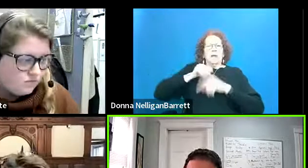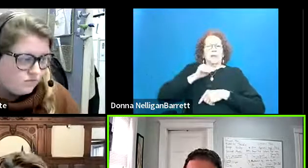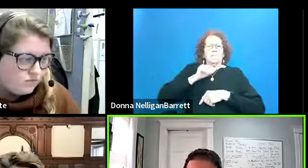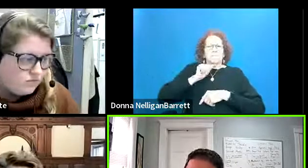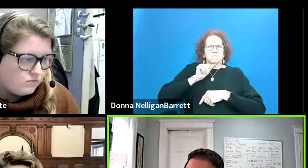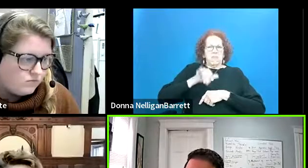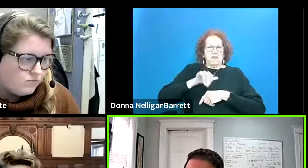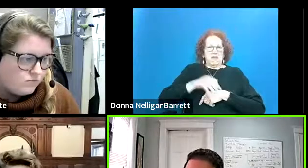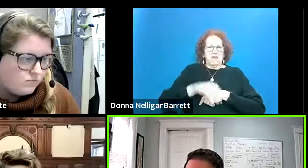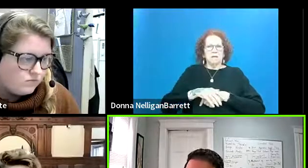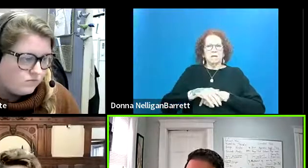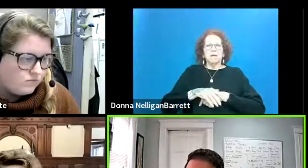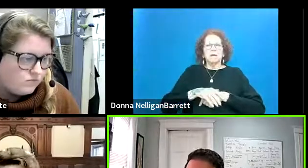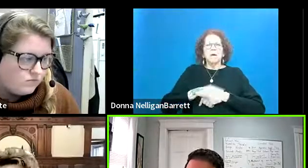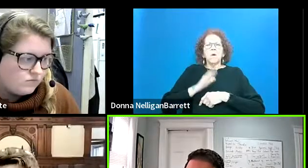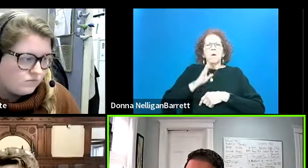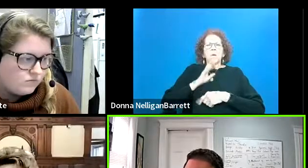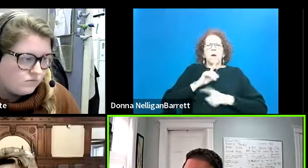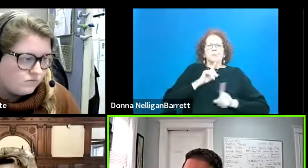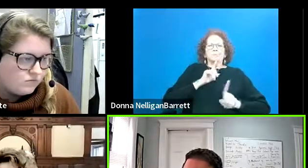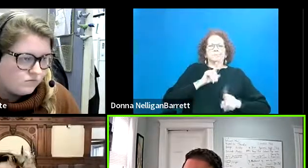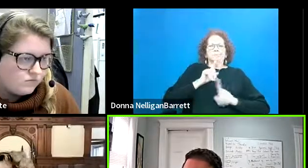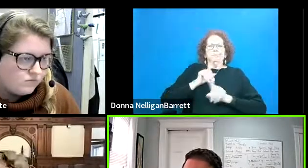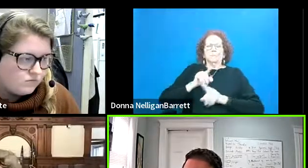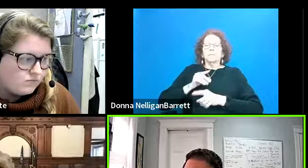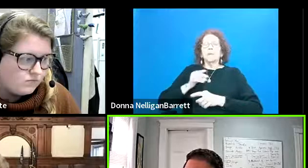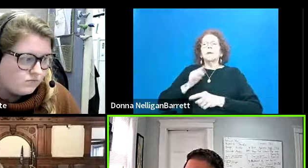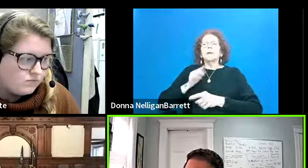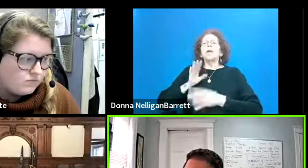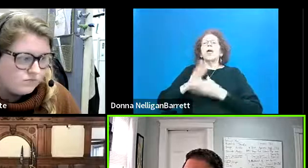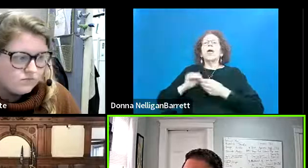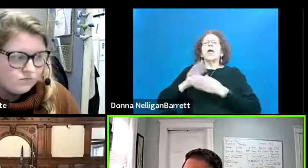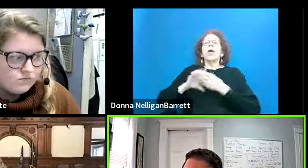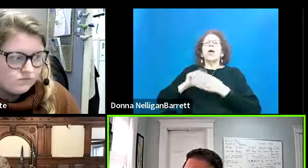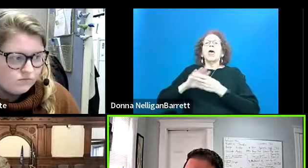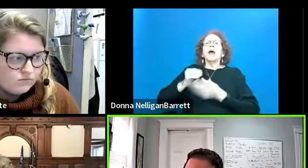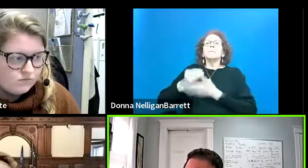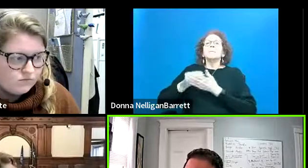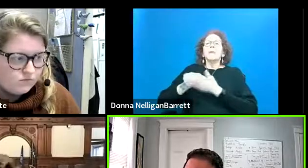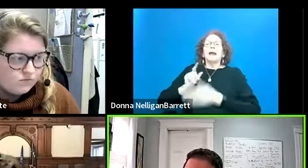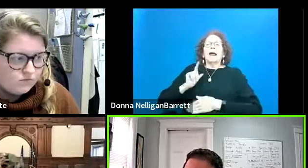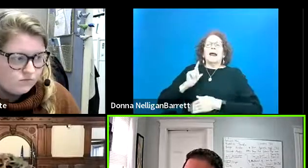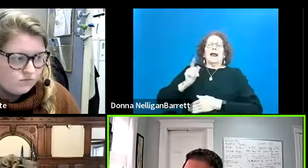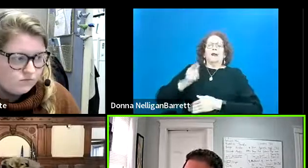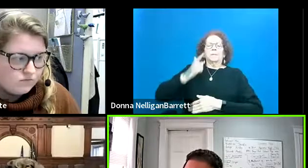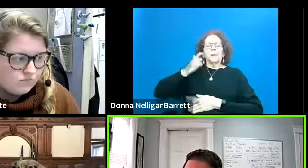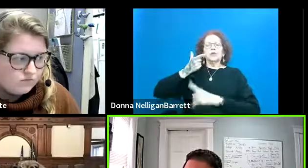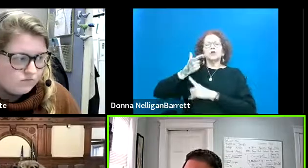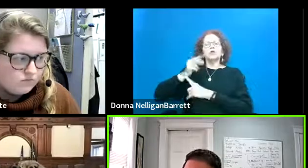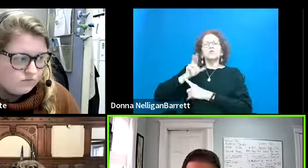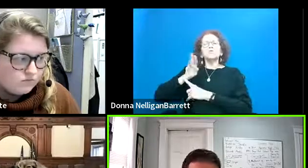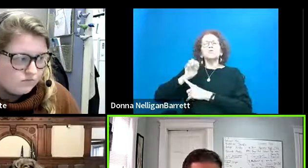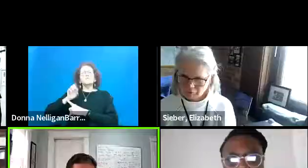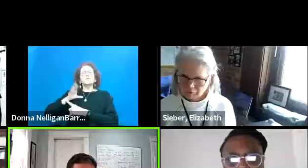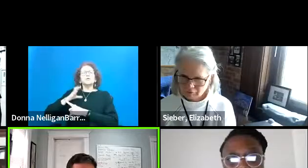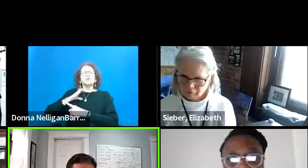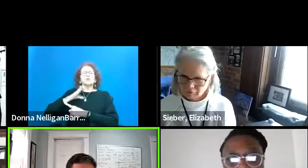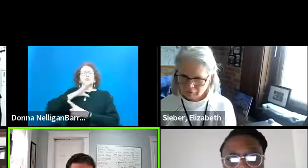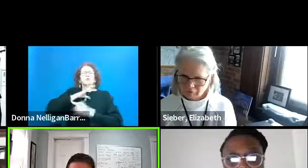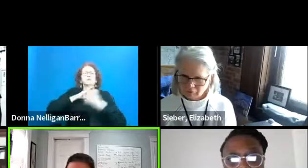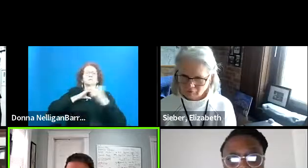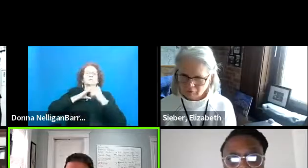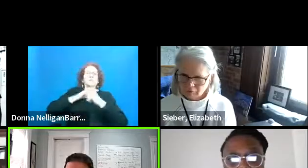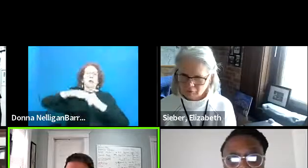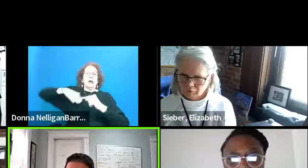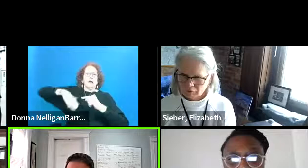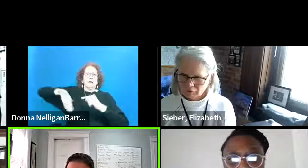finance report till Councilmember Gruber joins us. Be a few minutes behind. So why don't we start off with the neighborhood and business development?